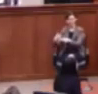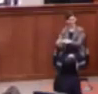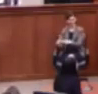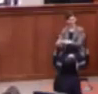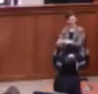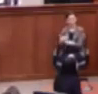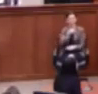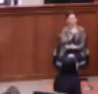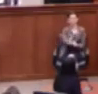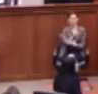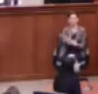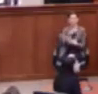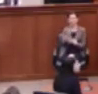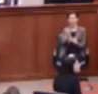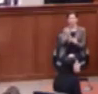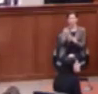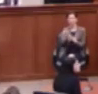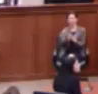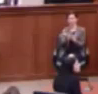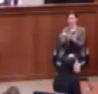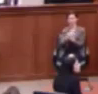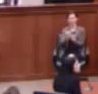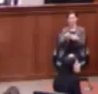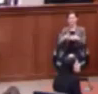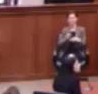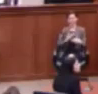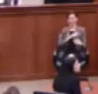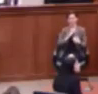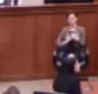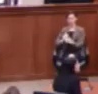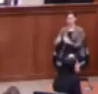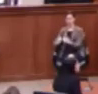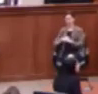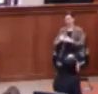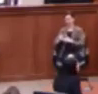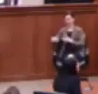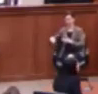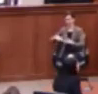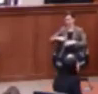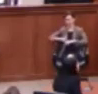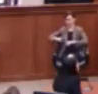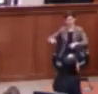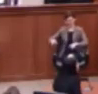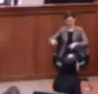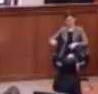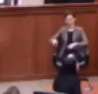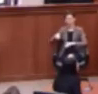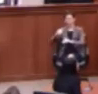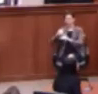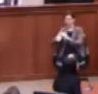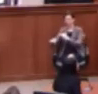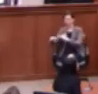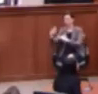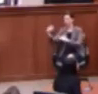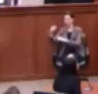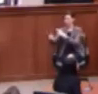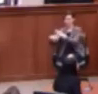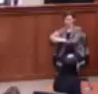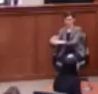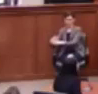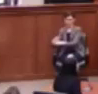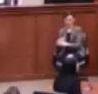an acronym that really describes the process that we plan on taking to prepare our students to get ready for the outside